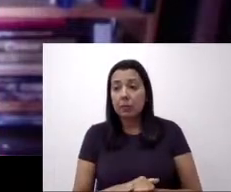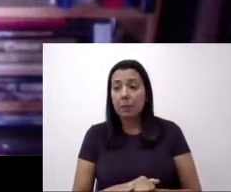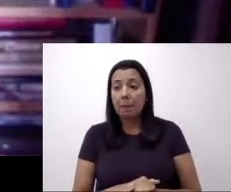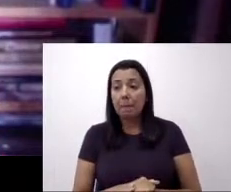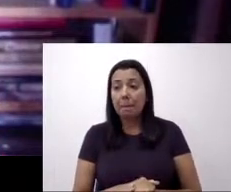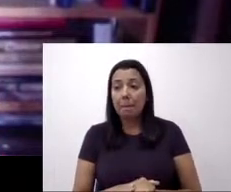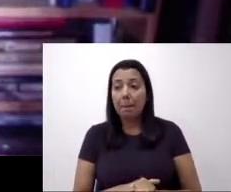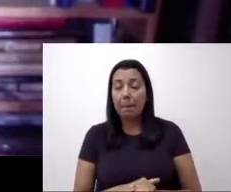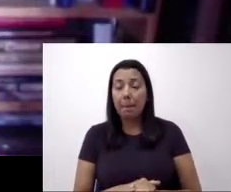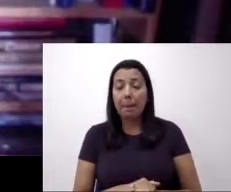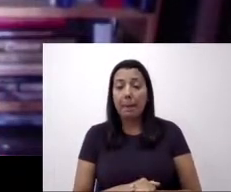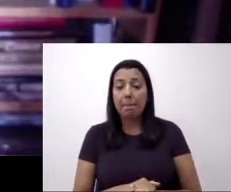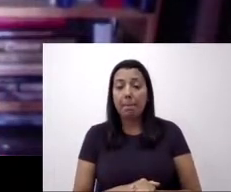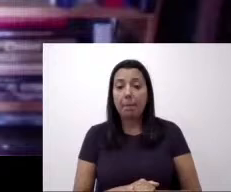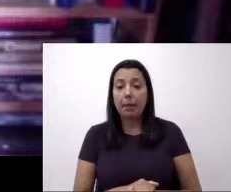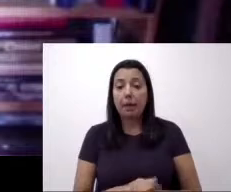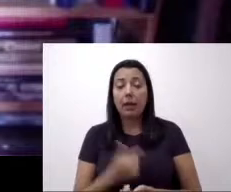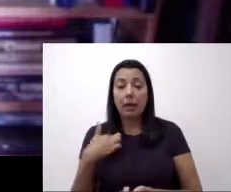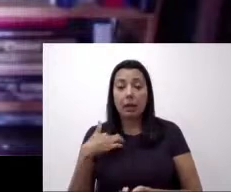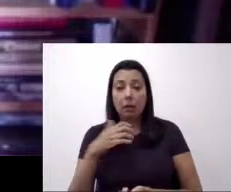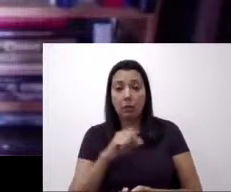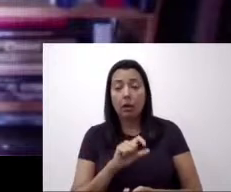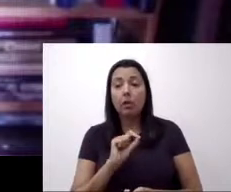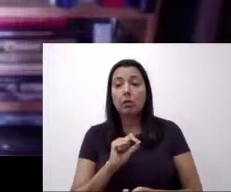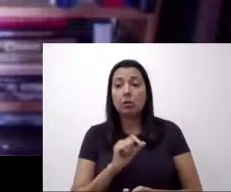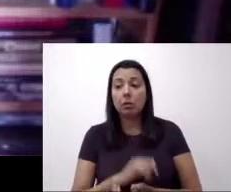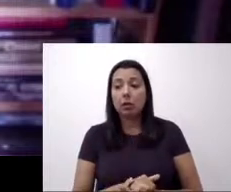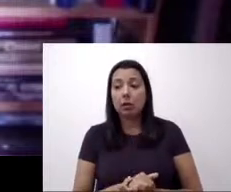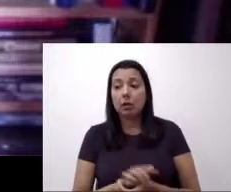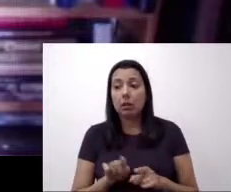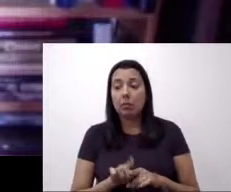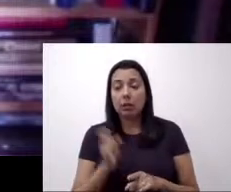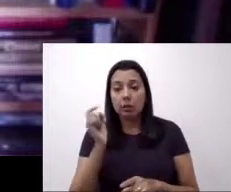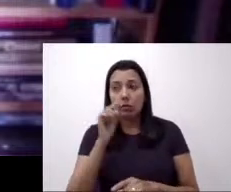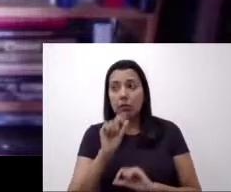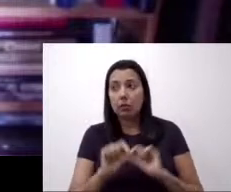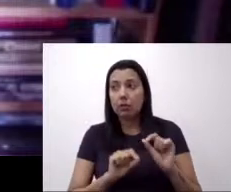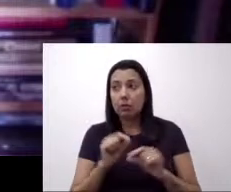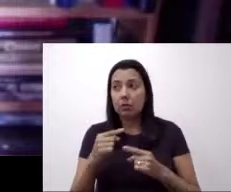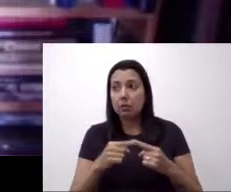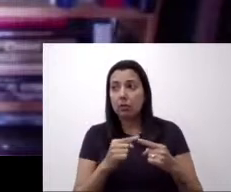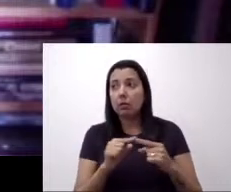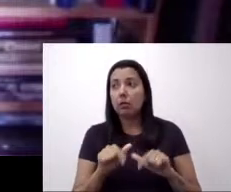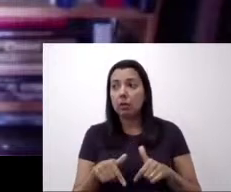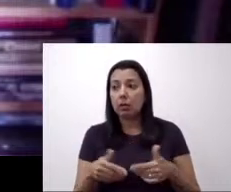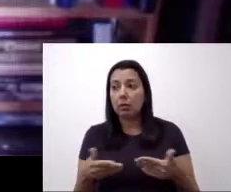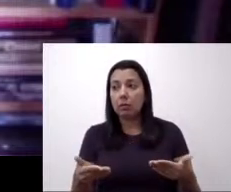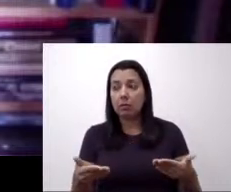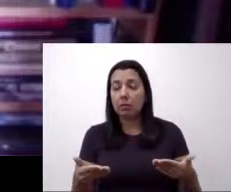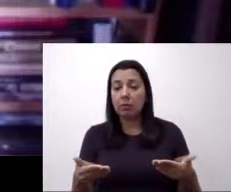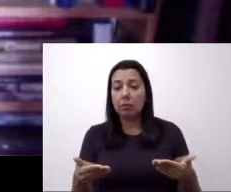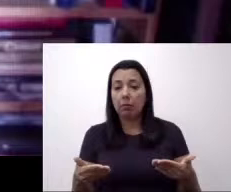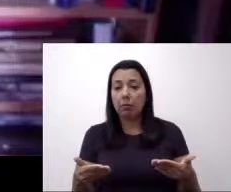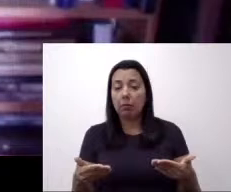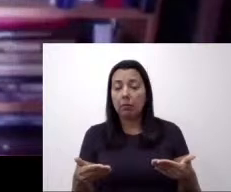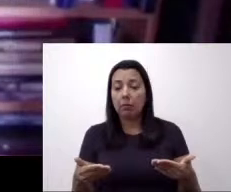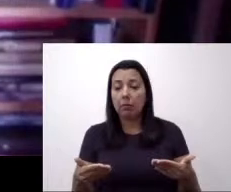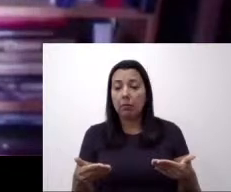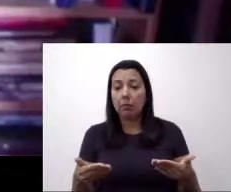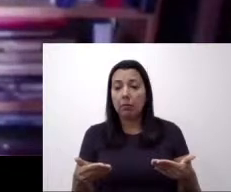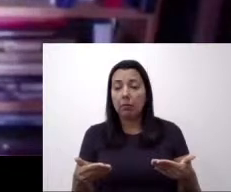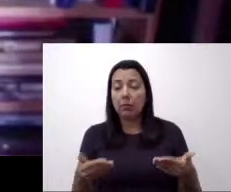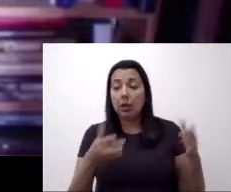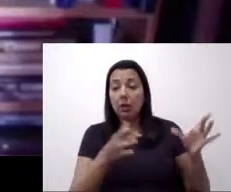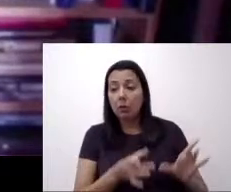I think that it would be difficult to abolish the same-sex unions marriage for conservative